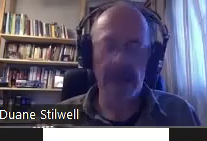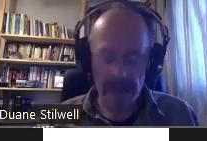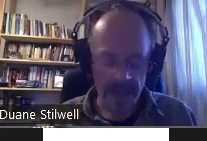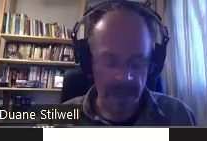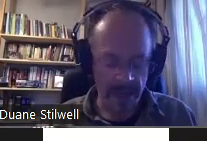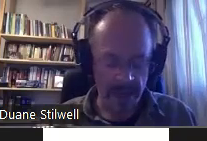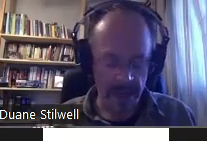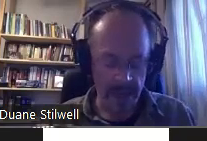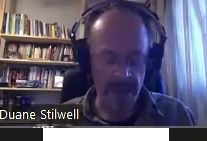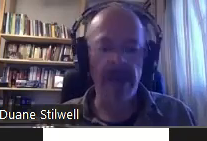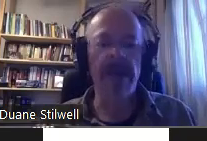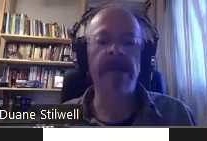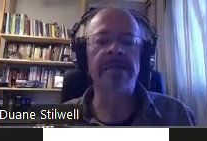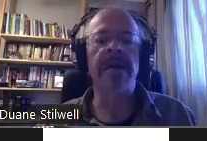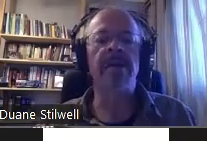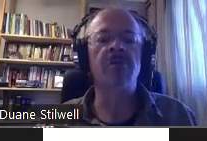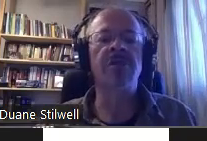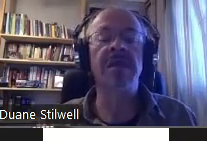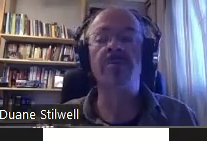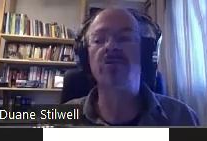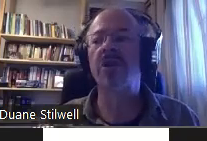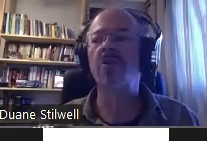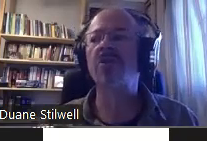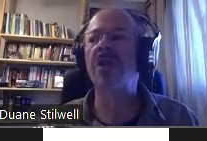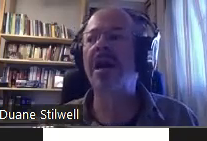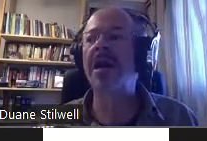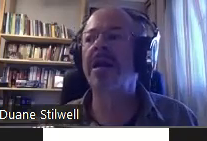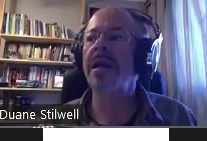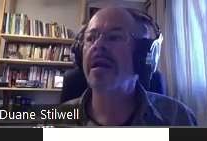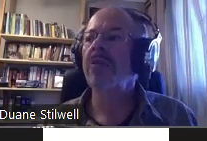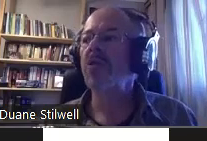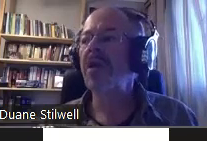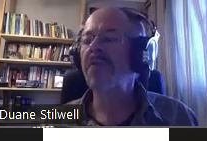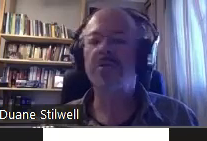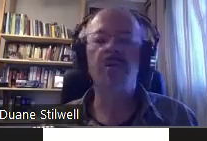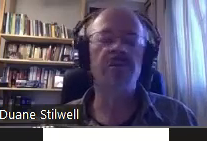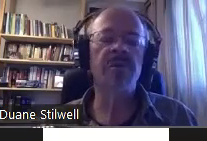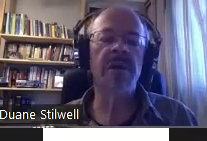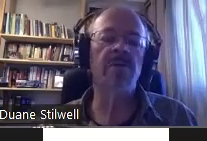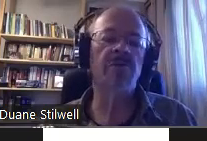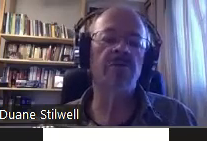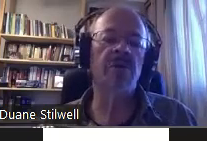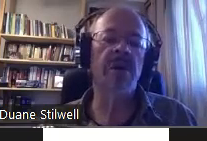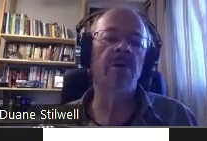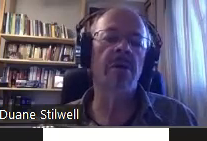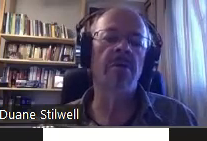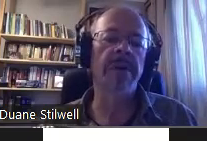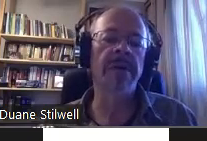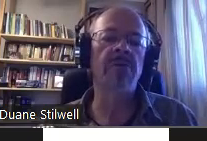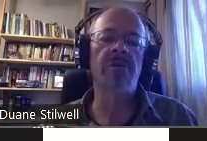we kind of finalize our data collection from our various partners, that we could put something out more comprehensively like